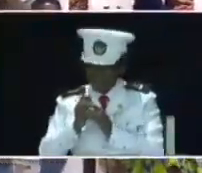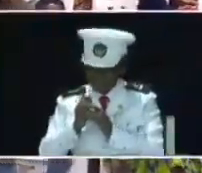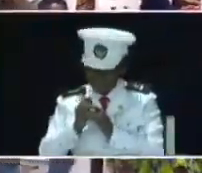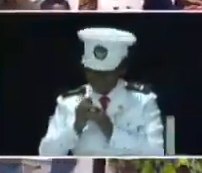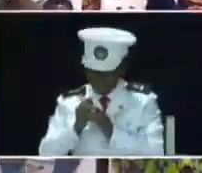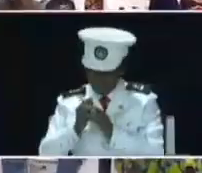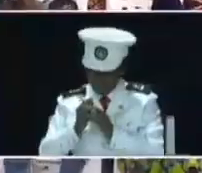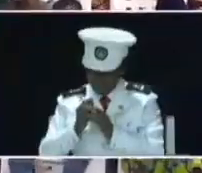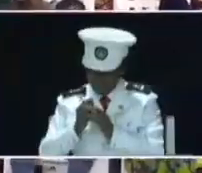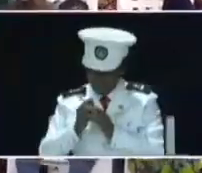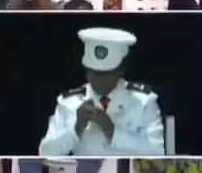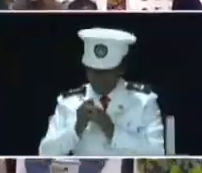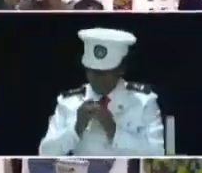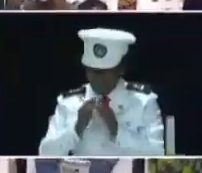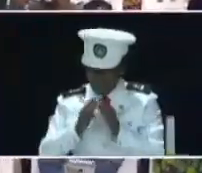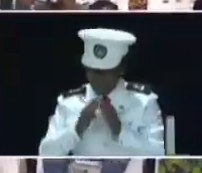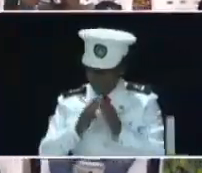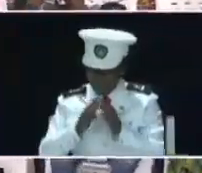Thank you, Jesus.